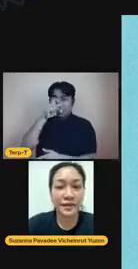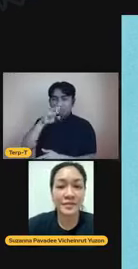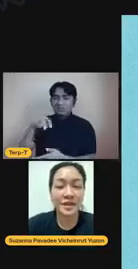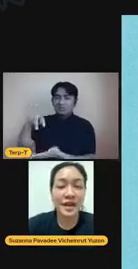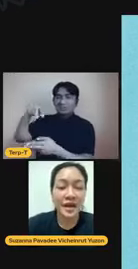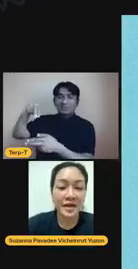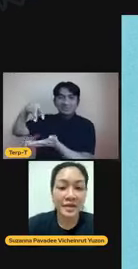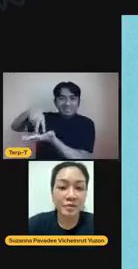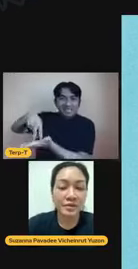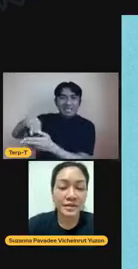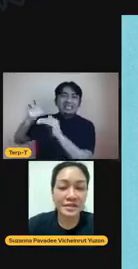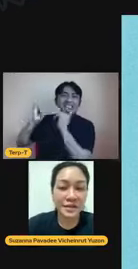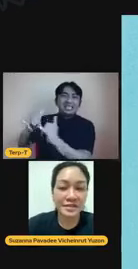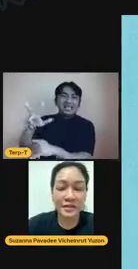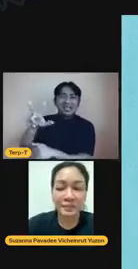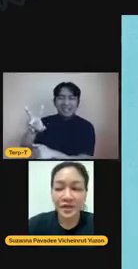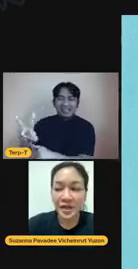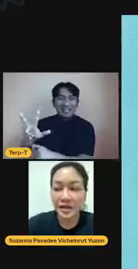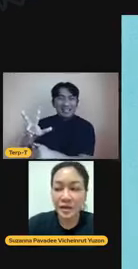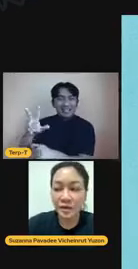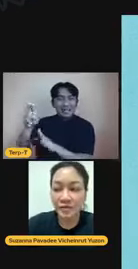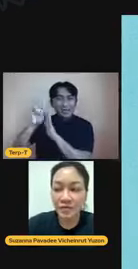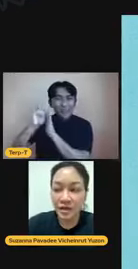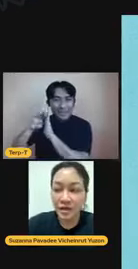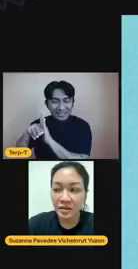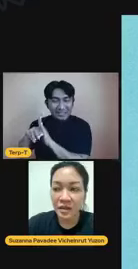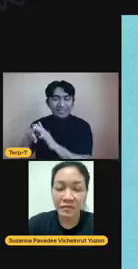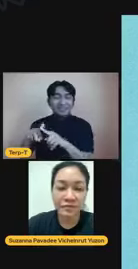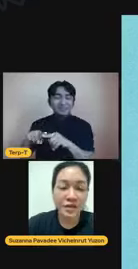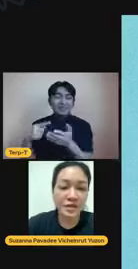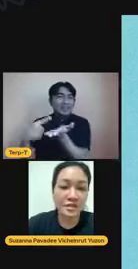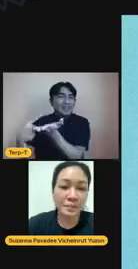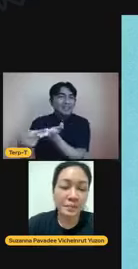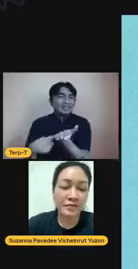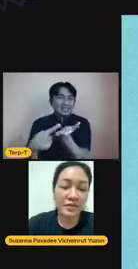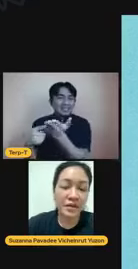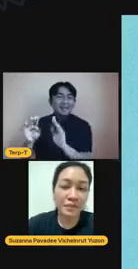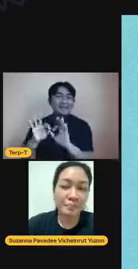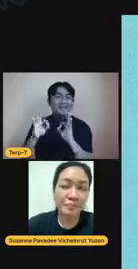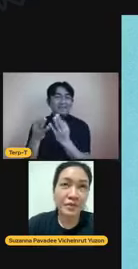it's 7 minutes. And then we will discuss it. Now,